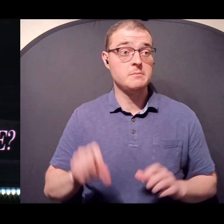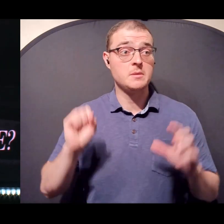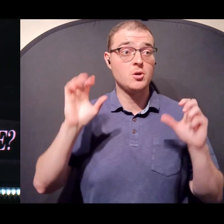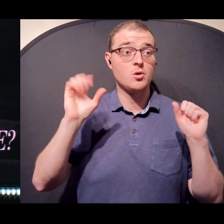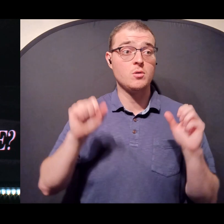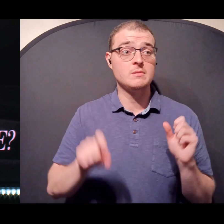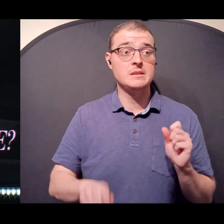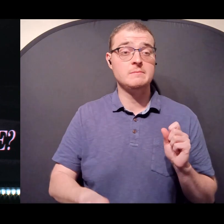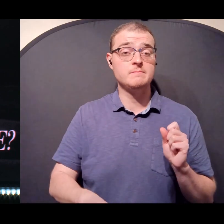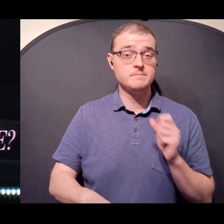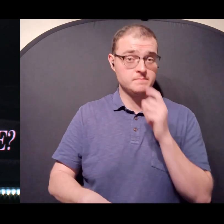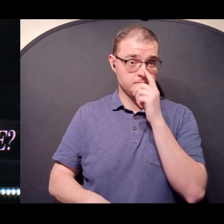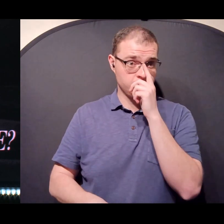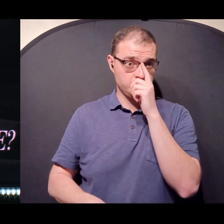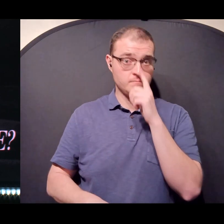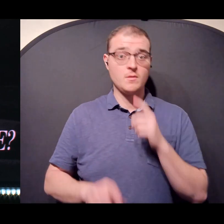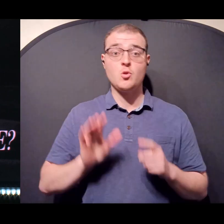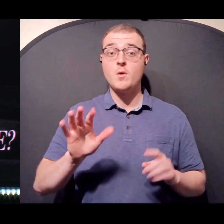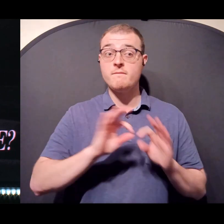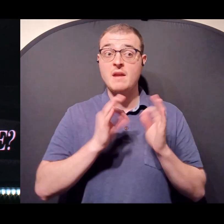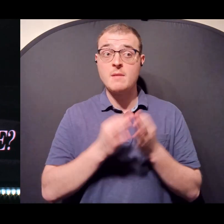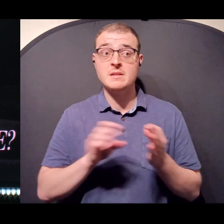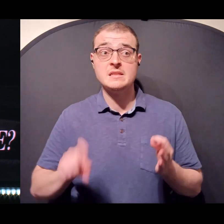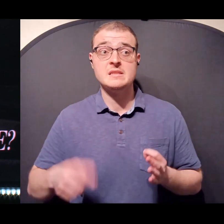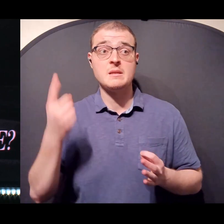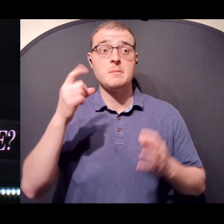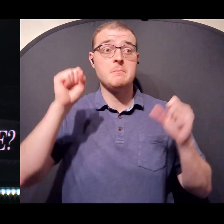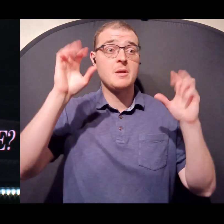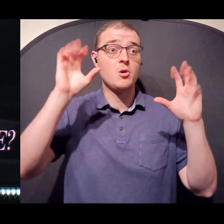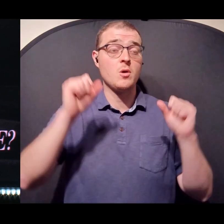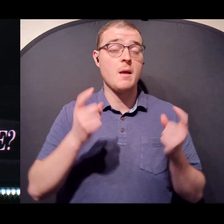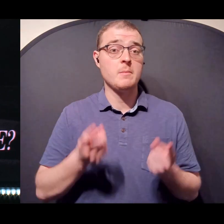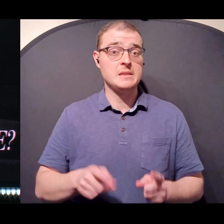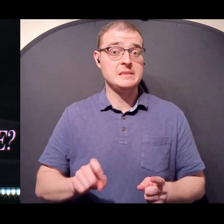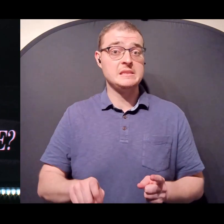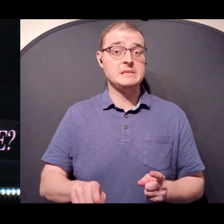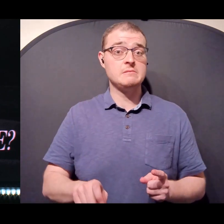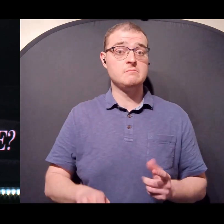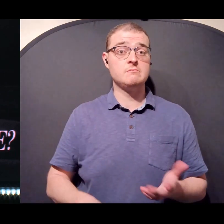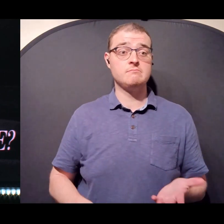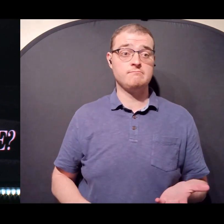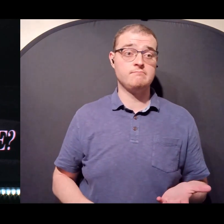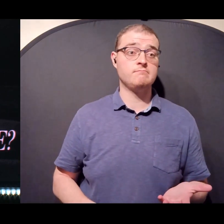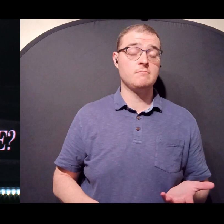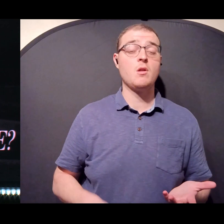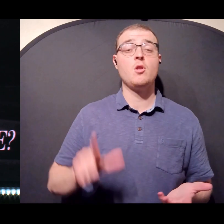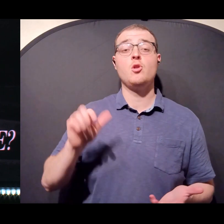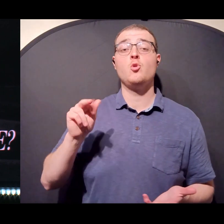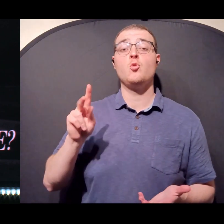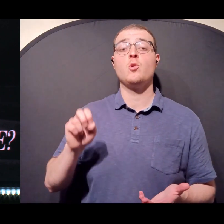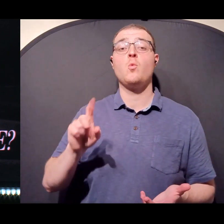Anybody need a miracle today? A miracle. Anybody in your family need a miracle today?